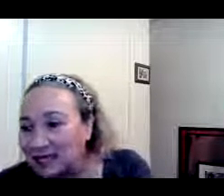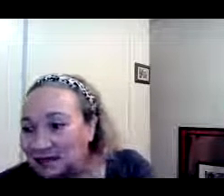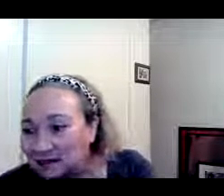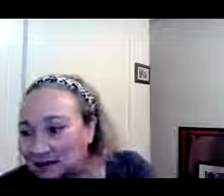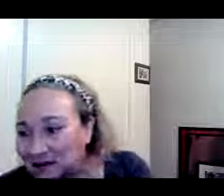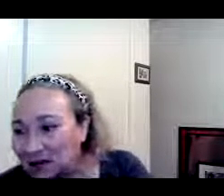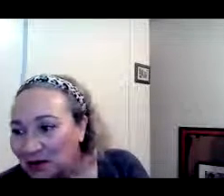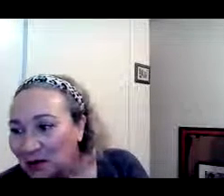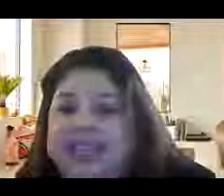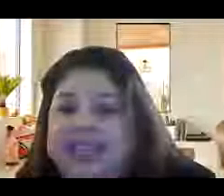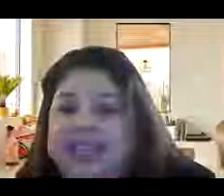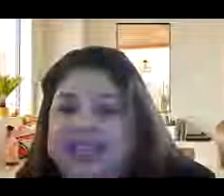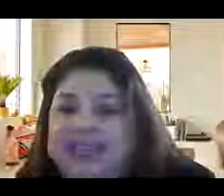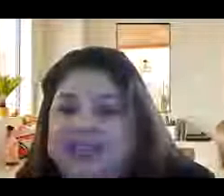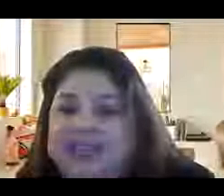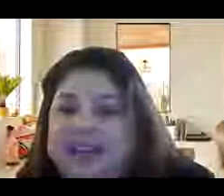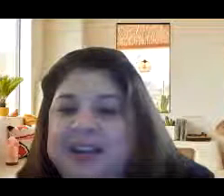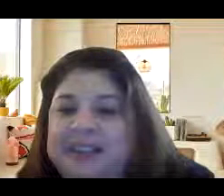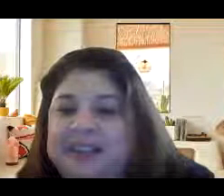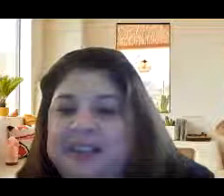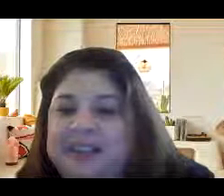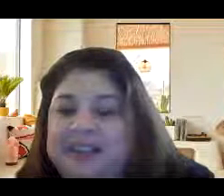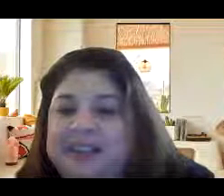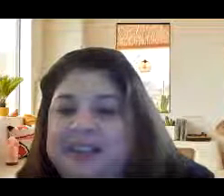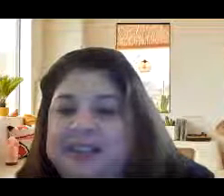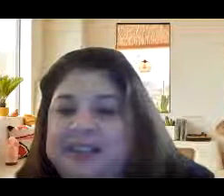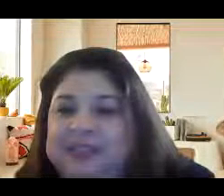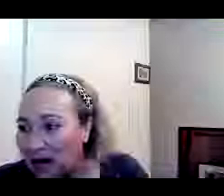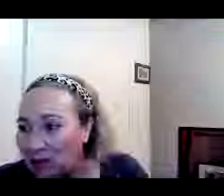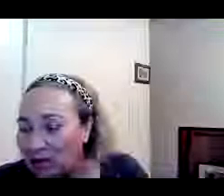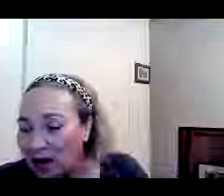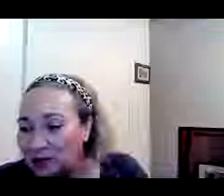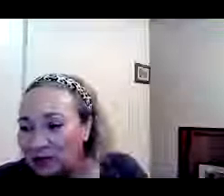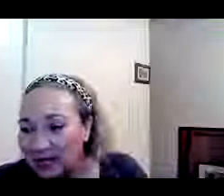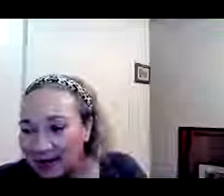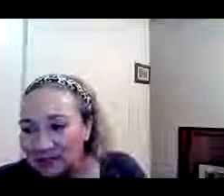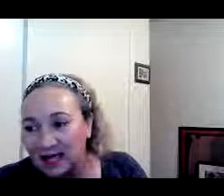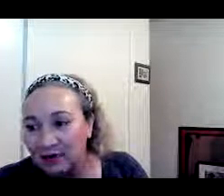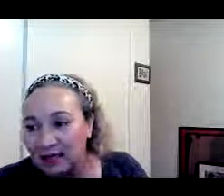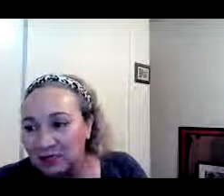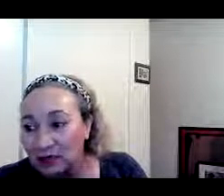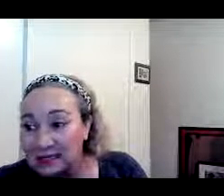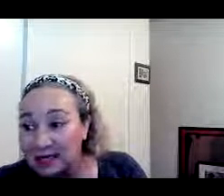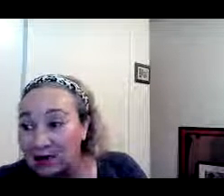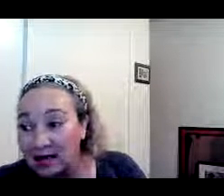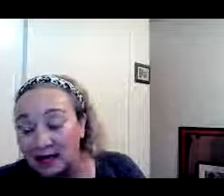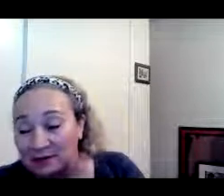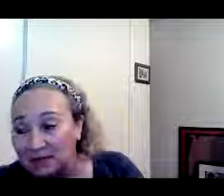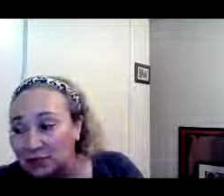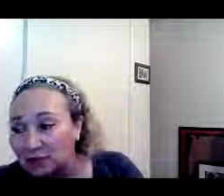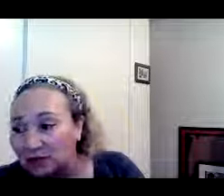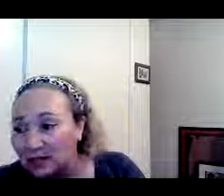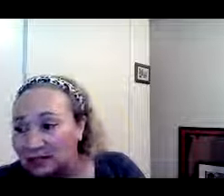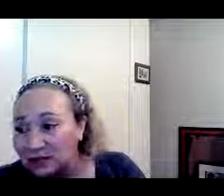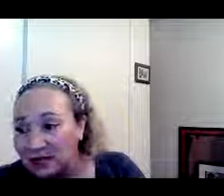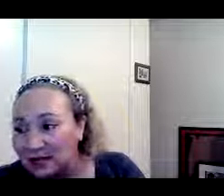Evelyn, we met in the early 2000s at Balboa Park during a counseling outing. You were at Sarah and I was at